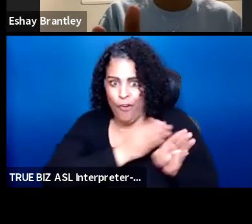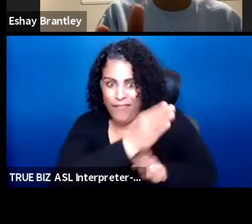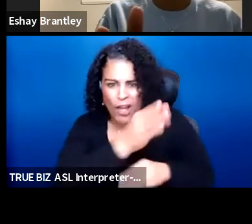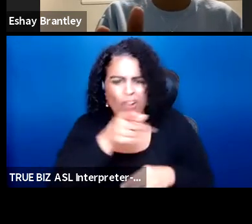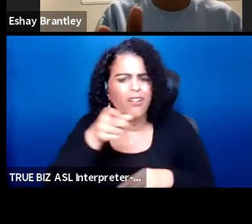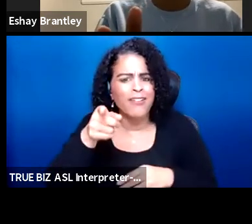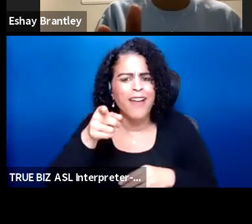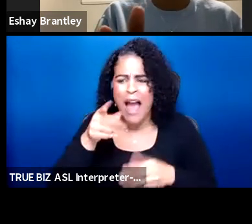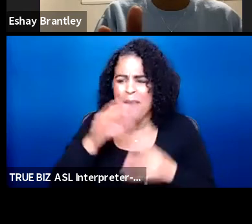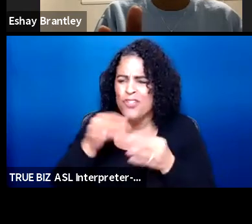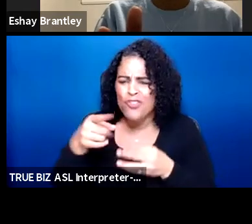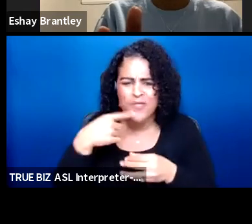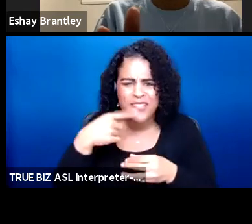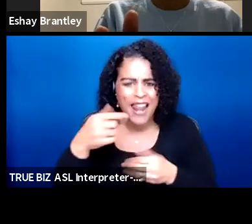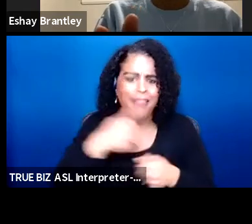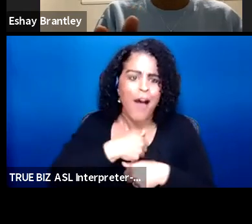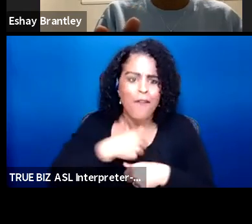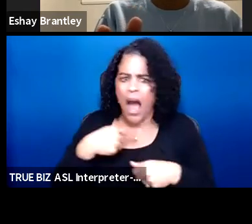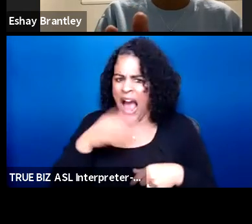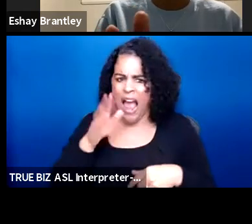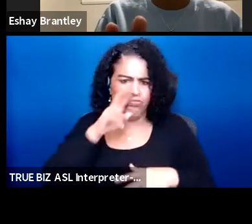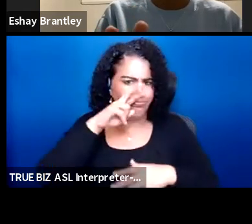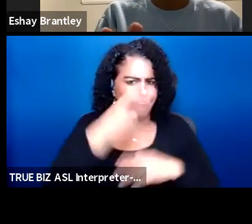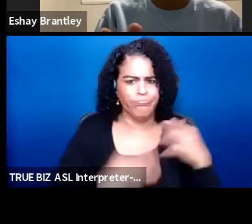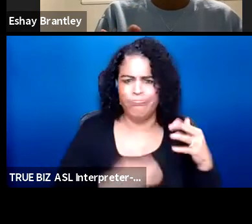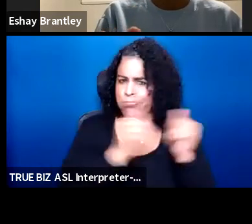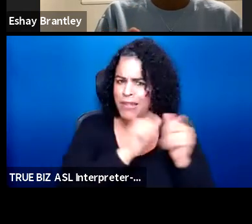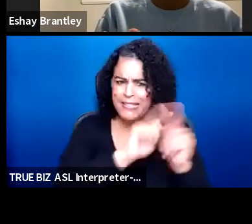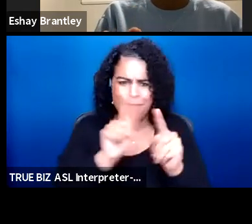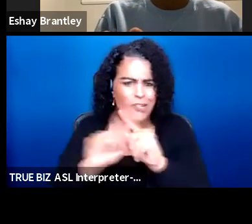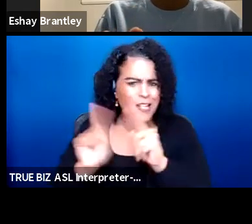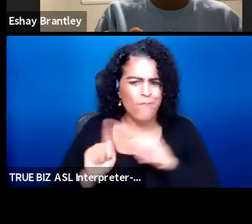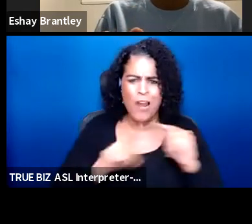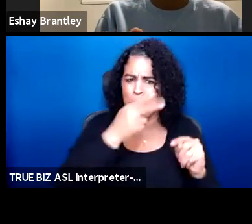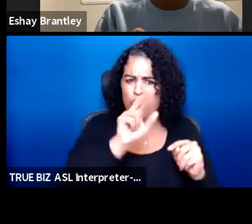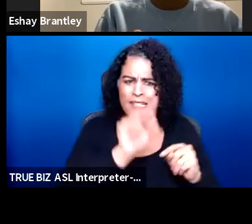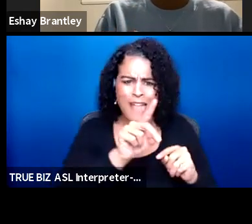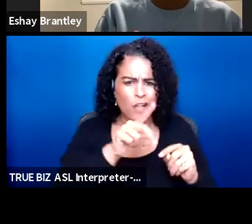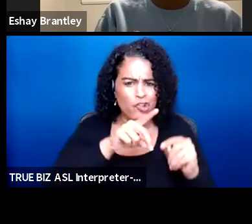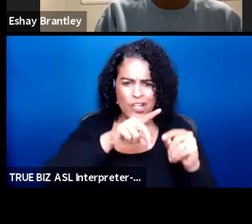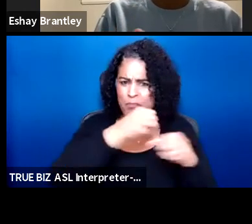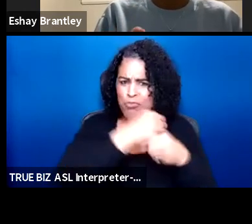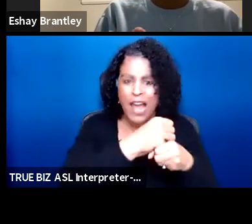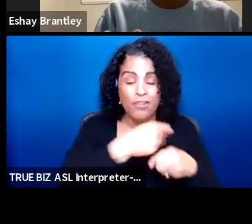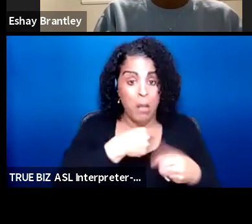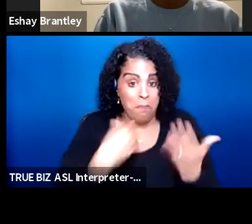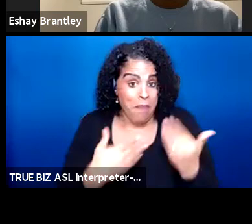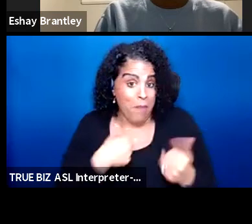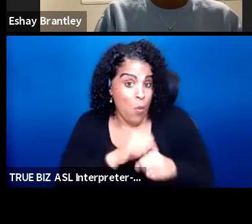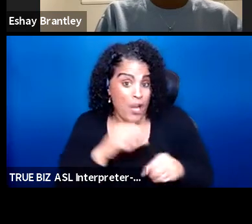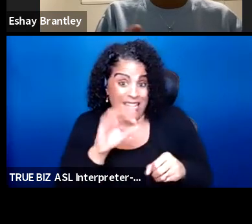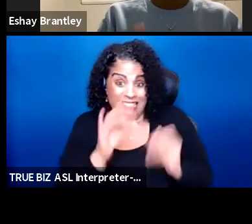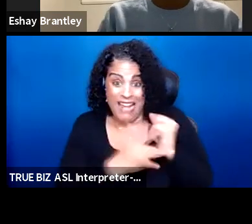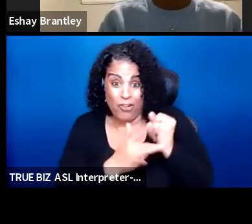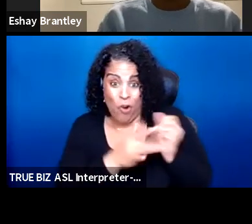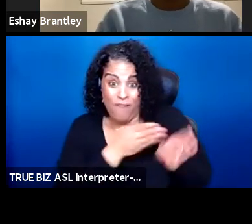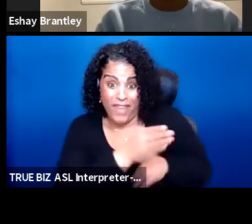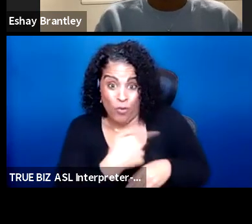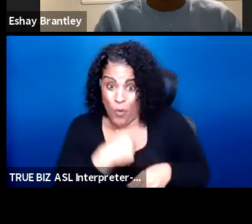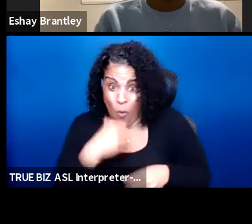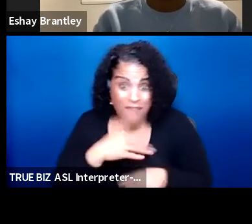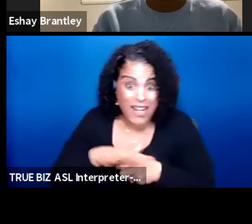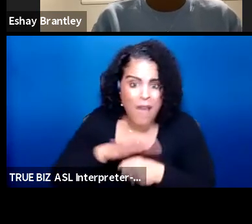how, I love how you're saying about, well, I go all in with all the productions, and I work in maybe in the technical field. We don't have enough. Where